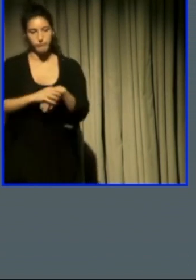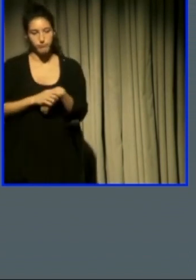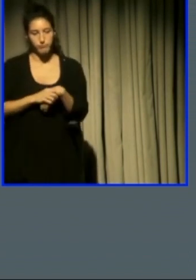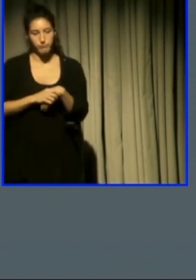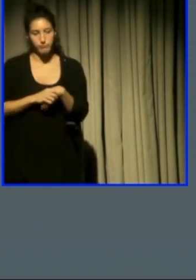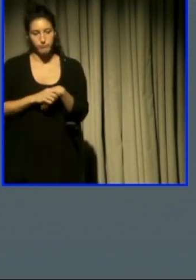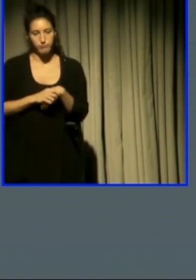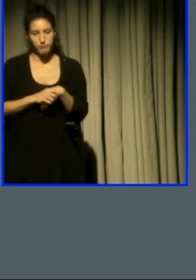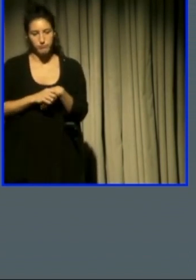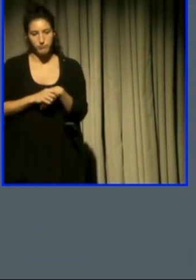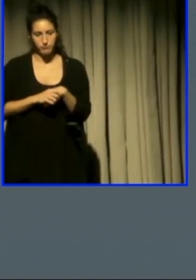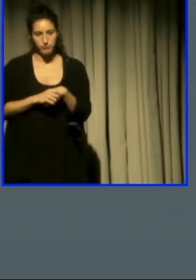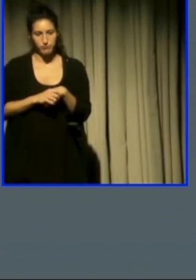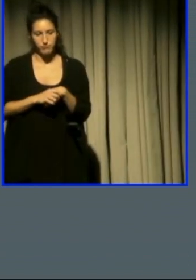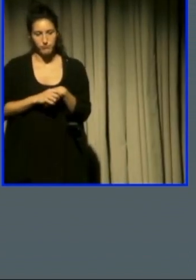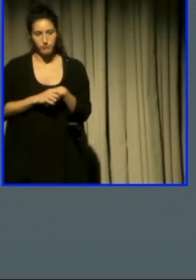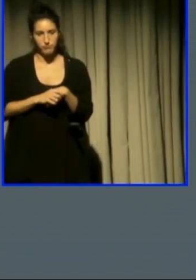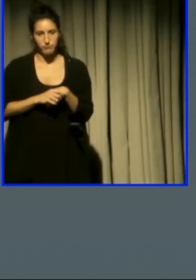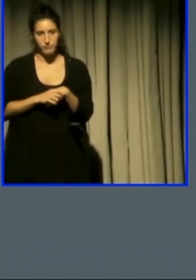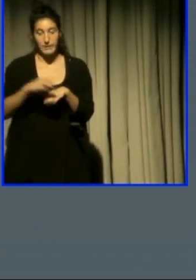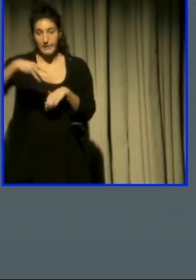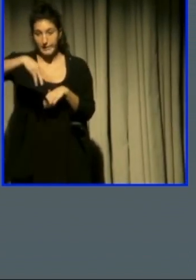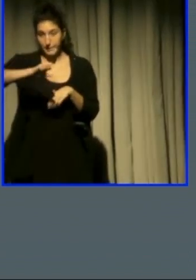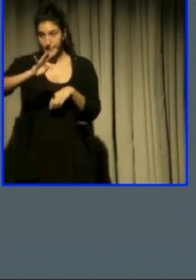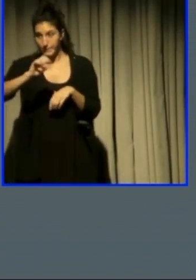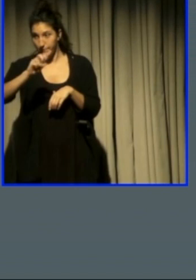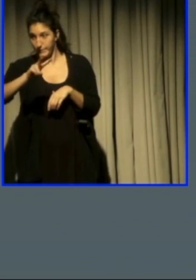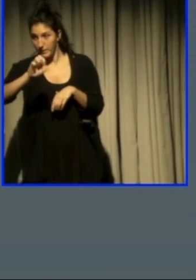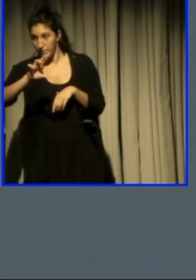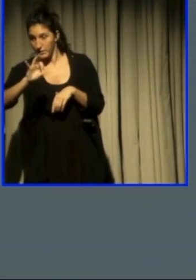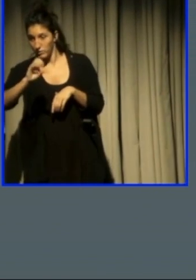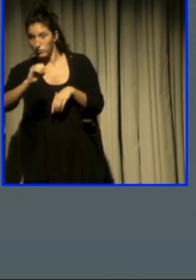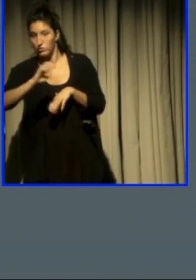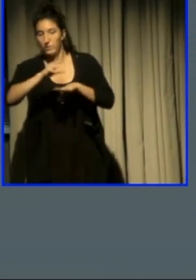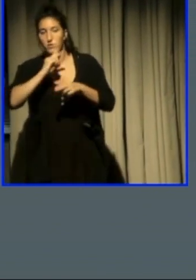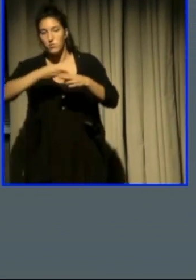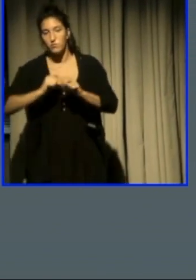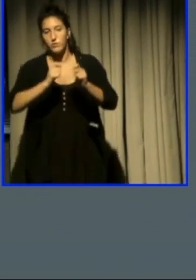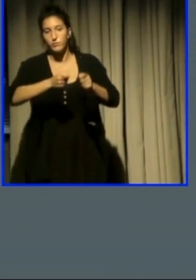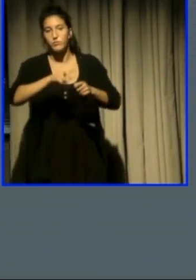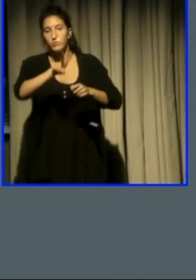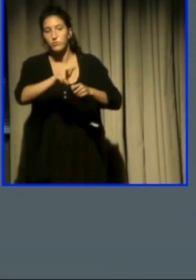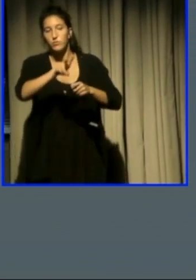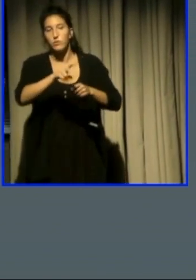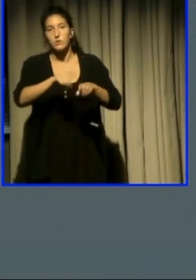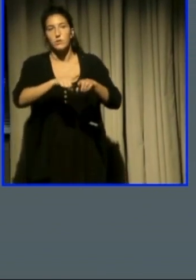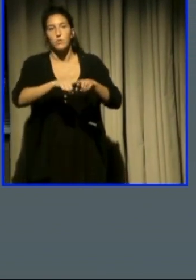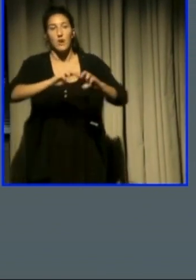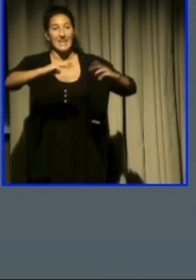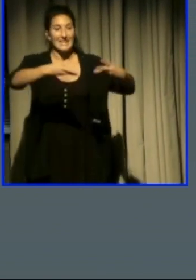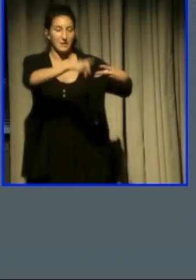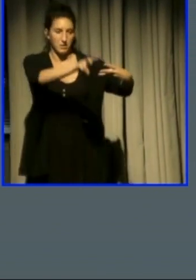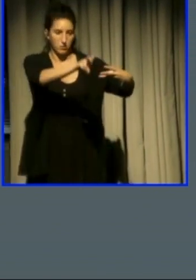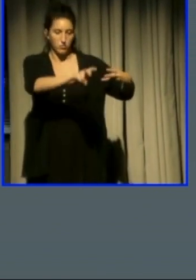dubbed the new internet. You know, and as we move forwards to create this, it needs to be something that's